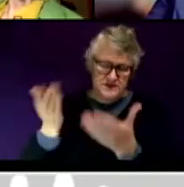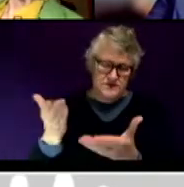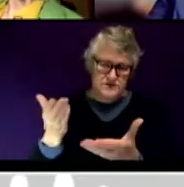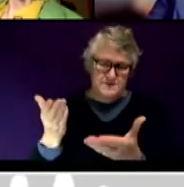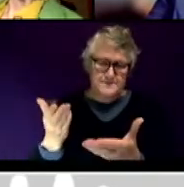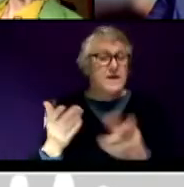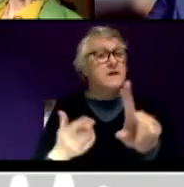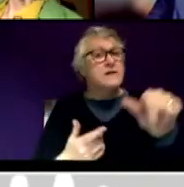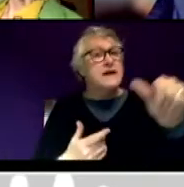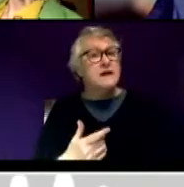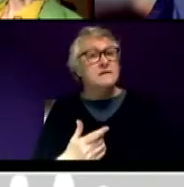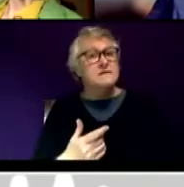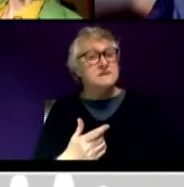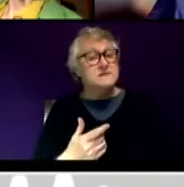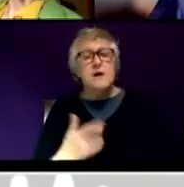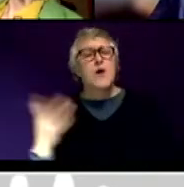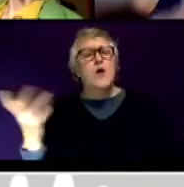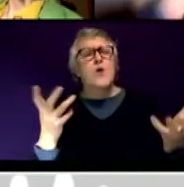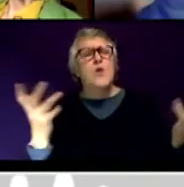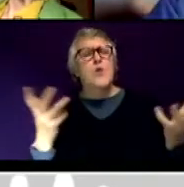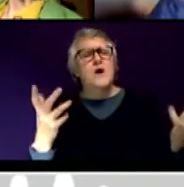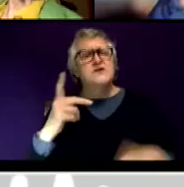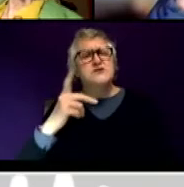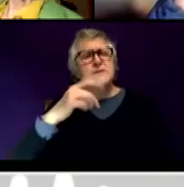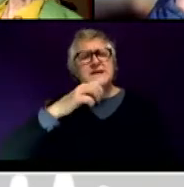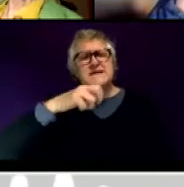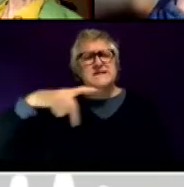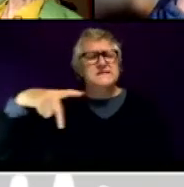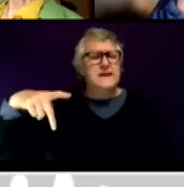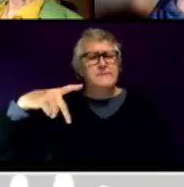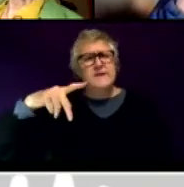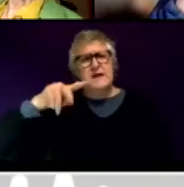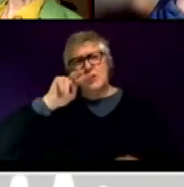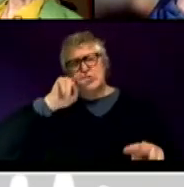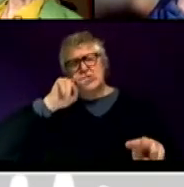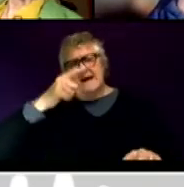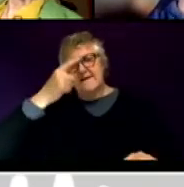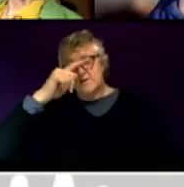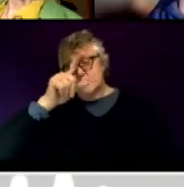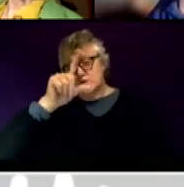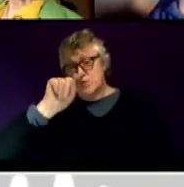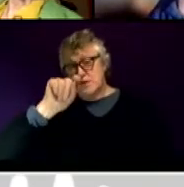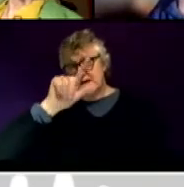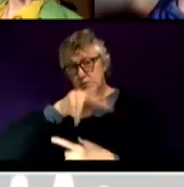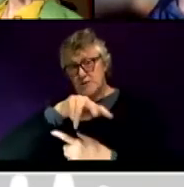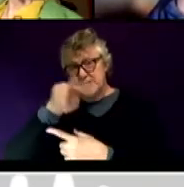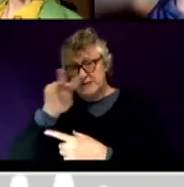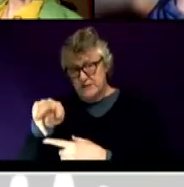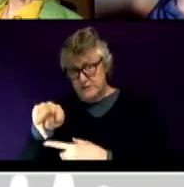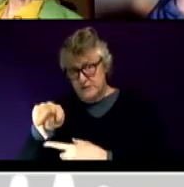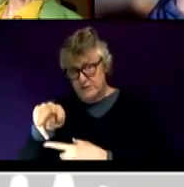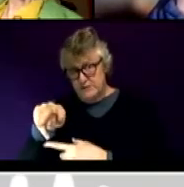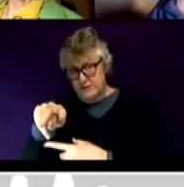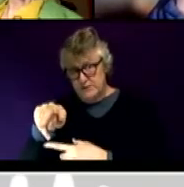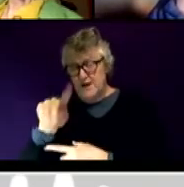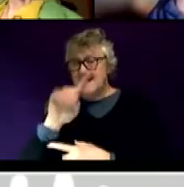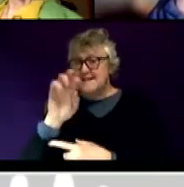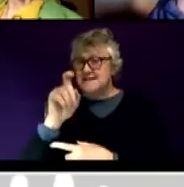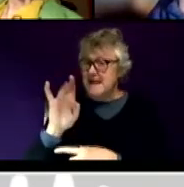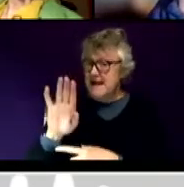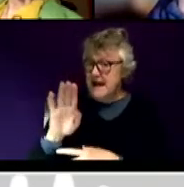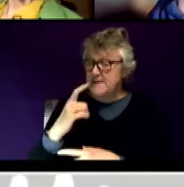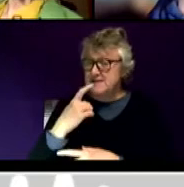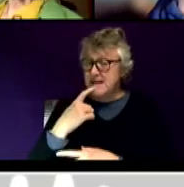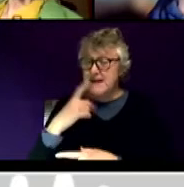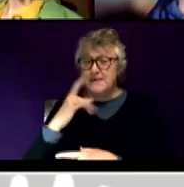into into 2022? It could be any subcommittee generally. Zainab said PCCEP training with